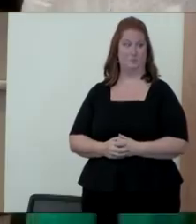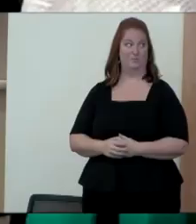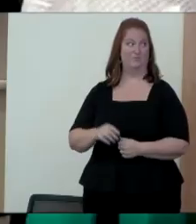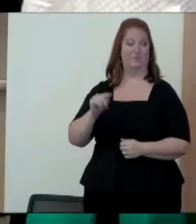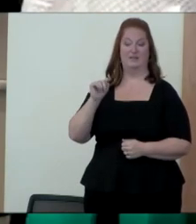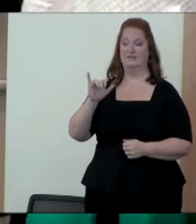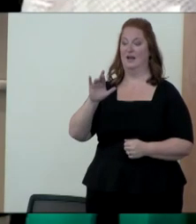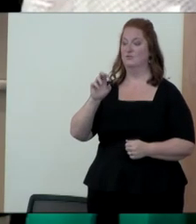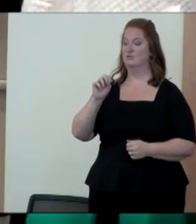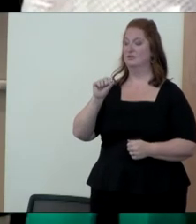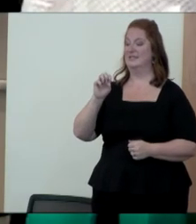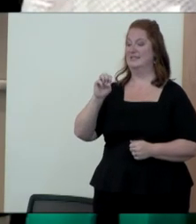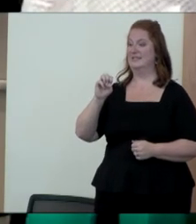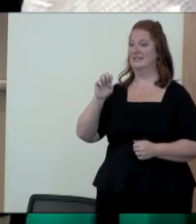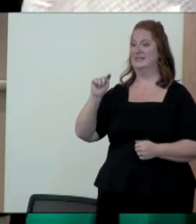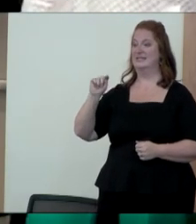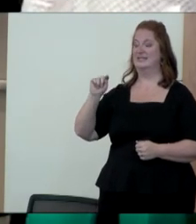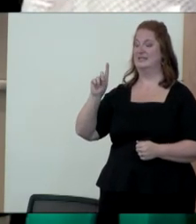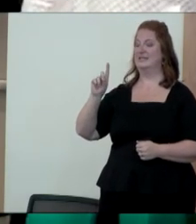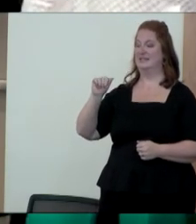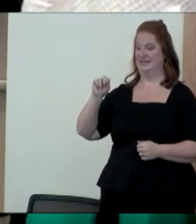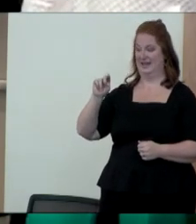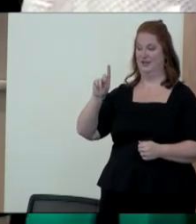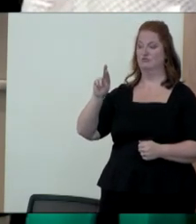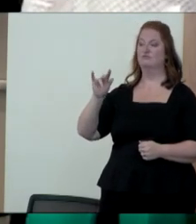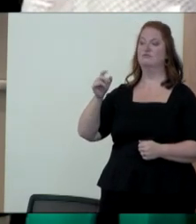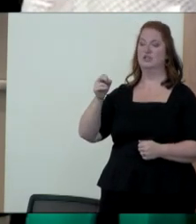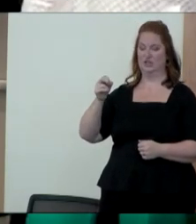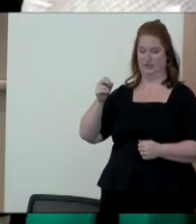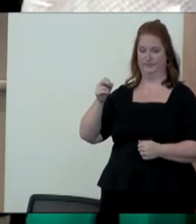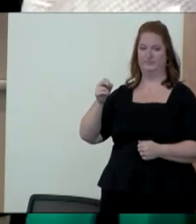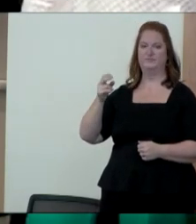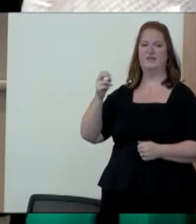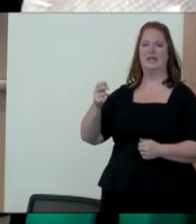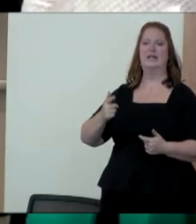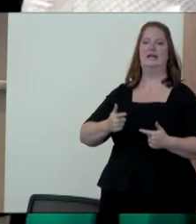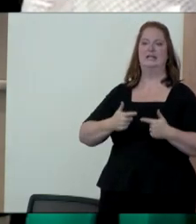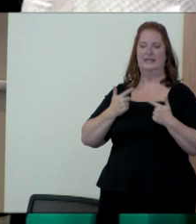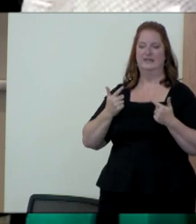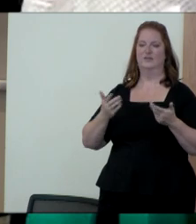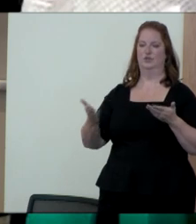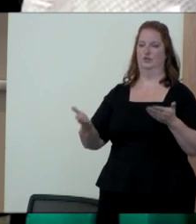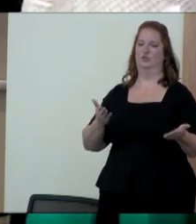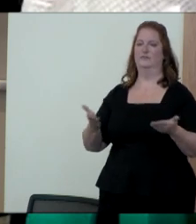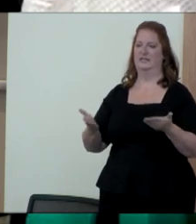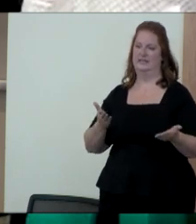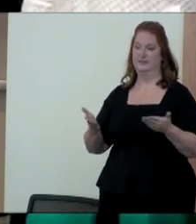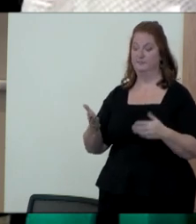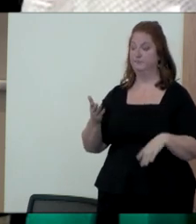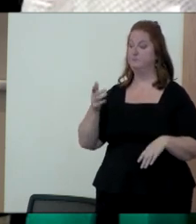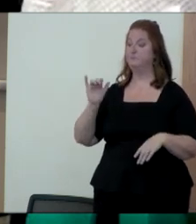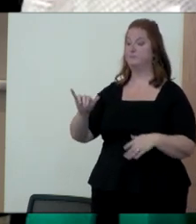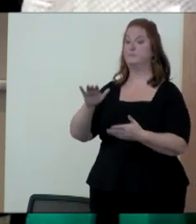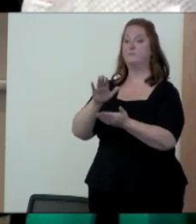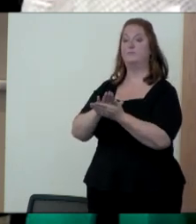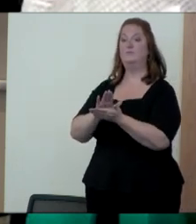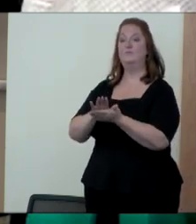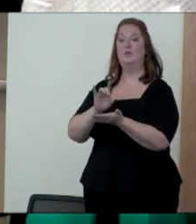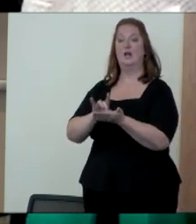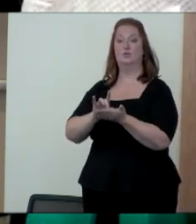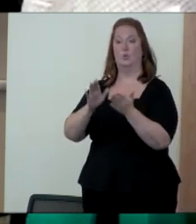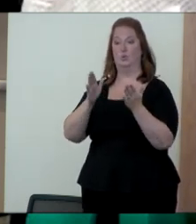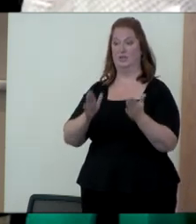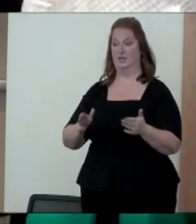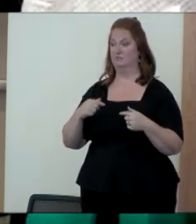Tyrese Dandridge is somebody I want to talk to you about. He lives a life of service. He's a school custodian, has been